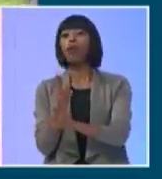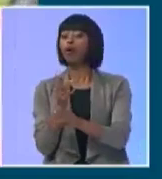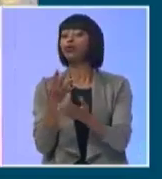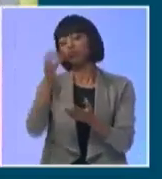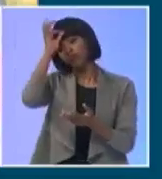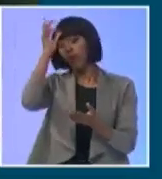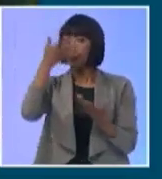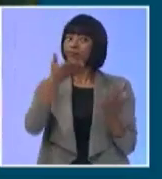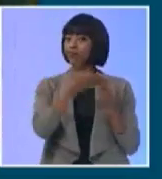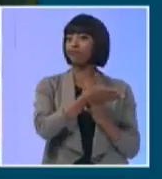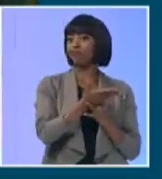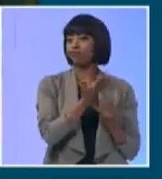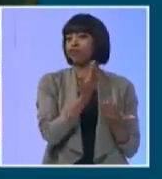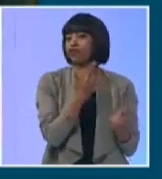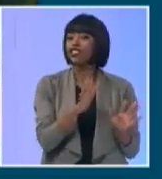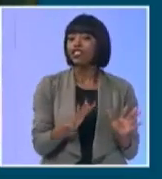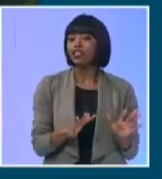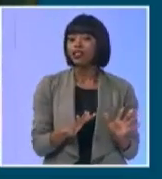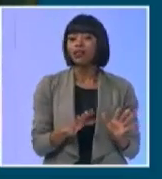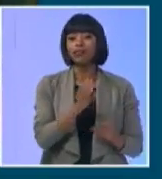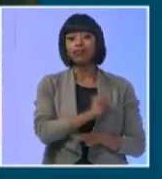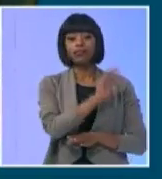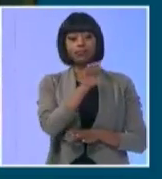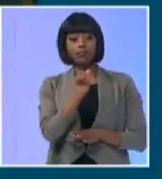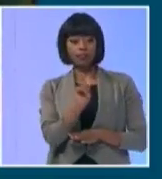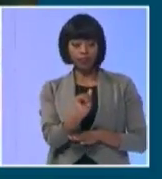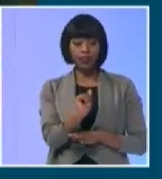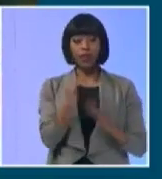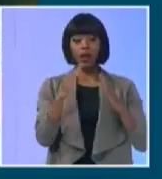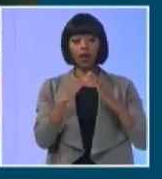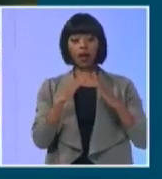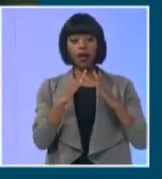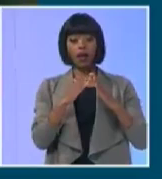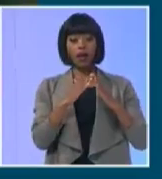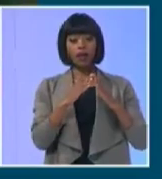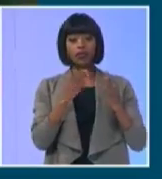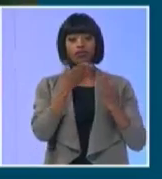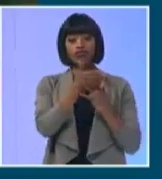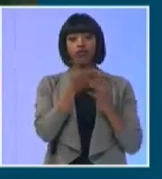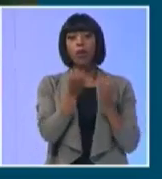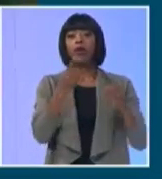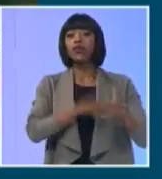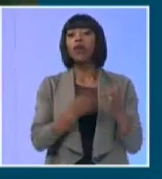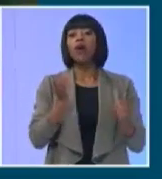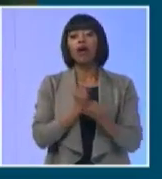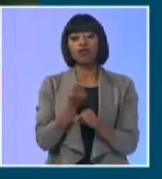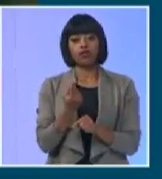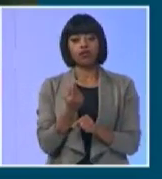to the police. South Africa's housebreaking capital is Gauteng.